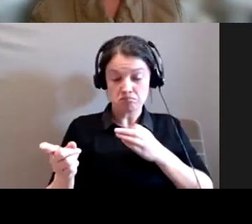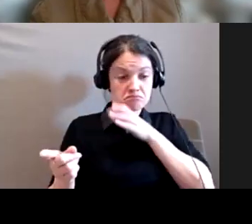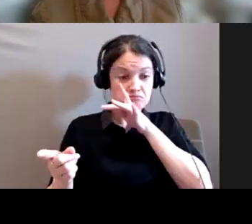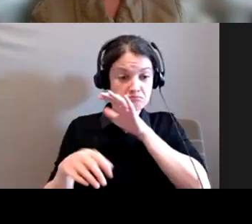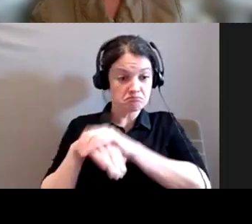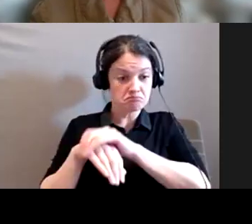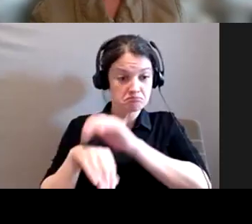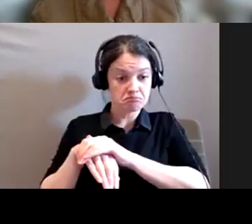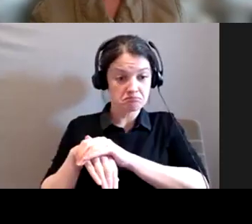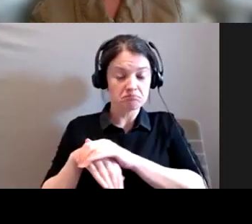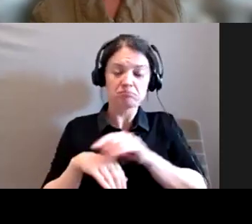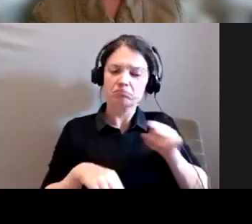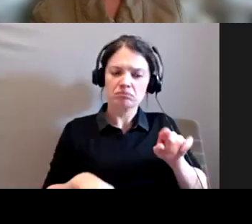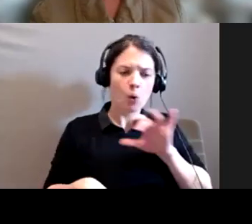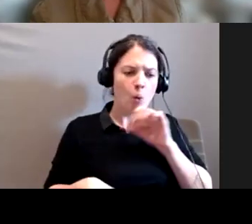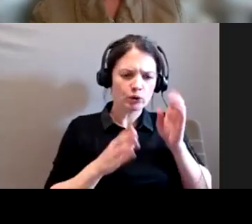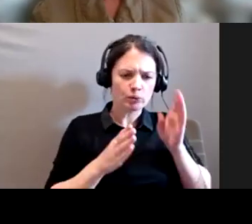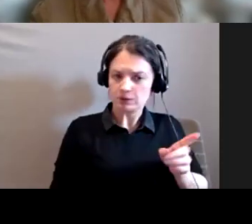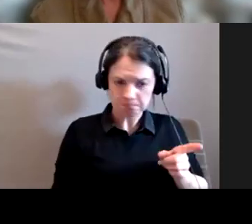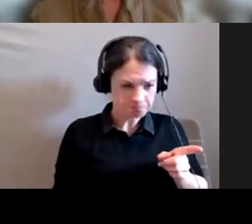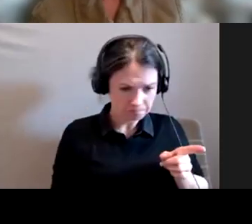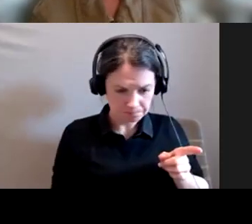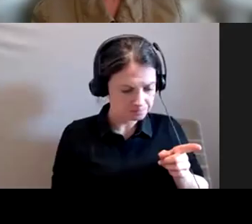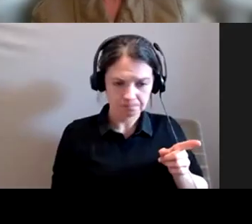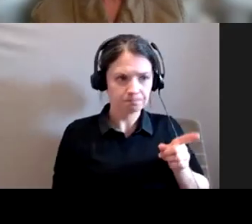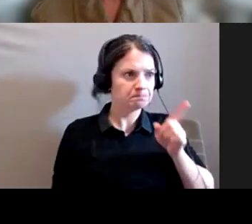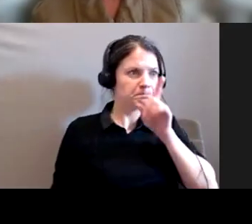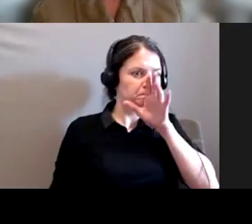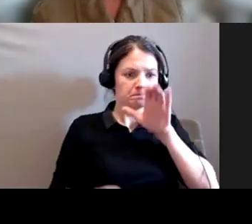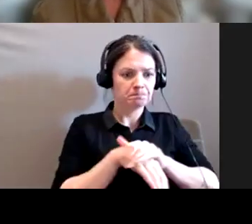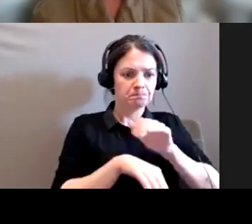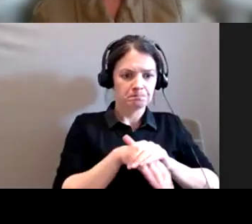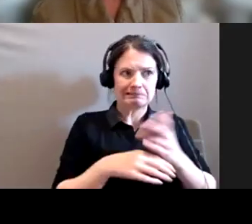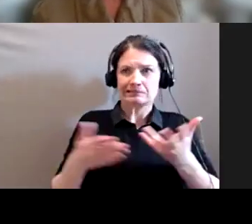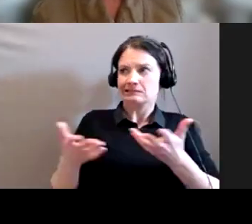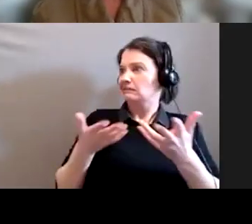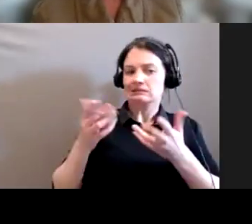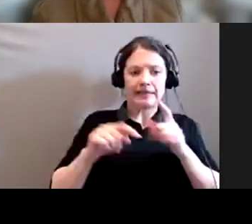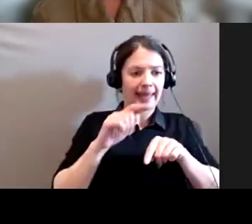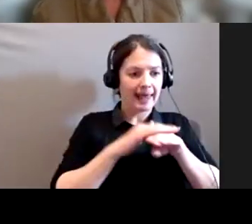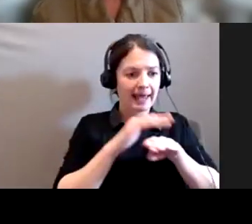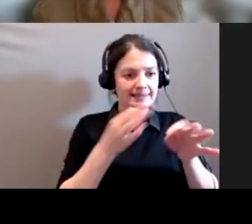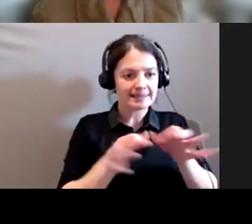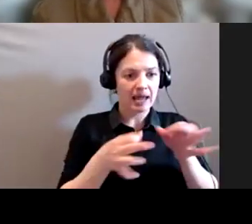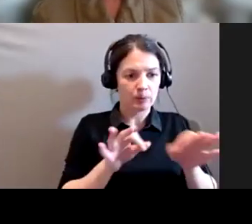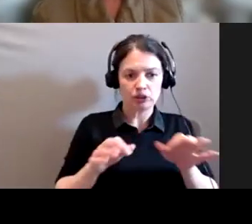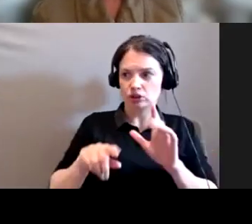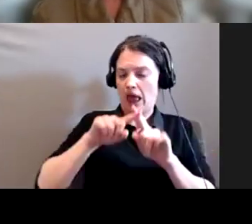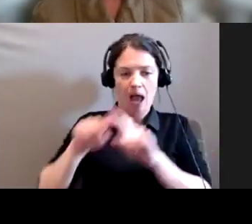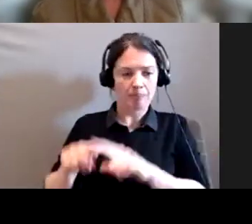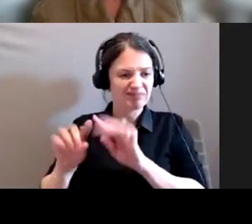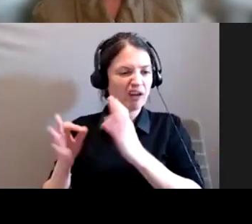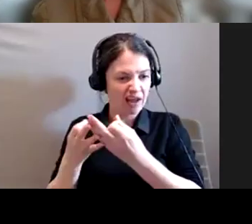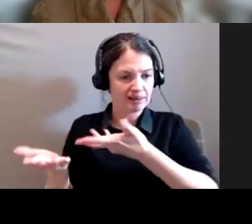older person doesn't speak English, for example, where they're completely dependent on their family for outside communication, for anything that